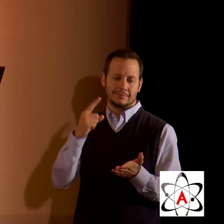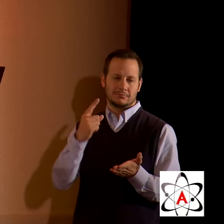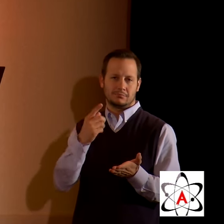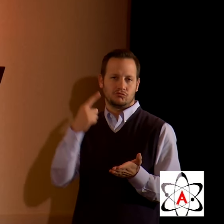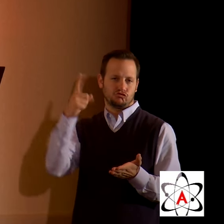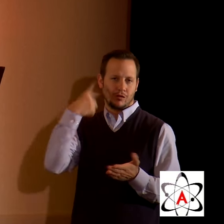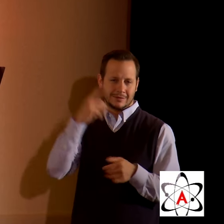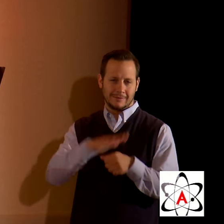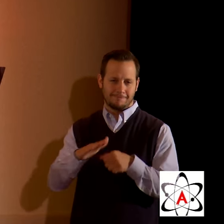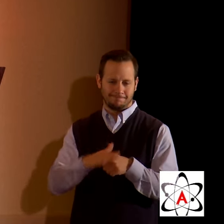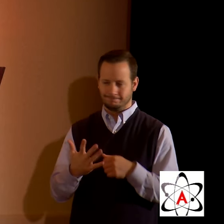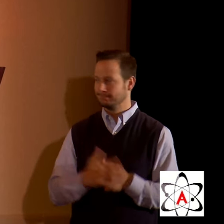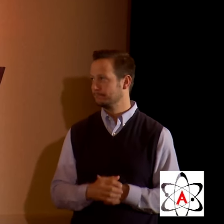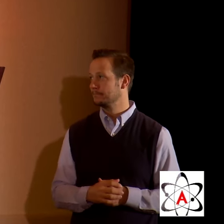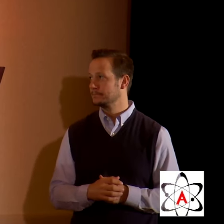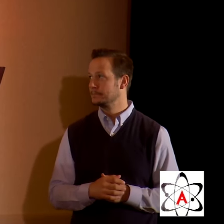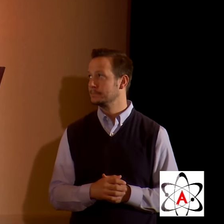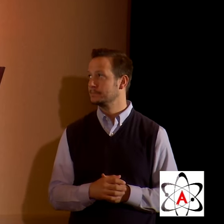enough.